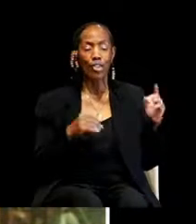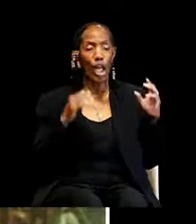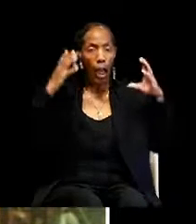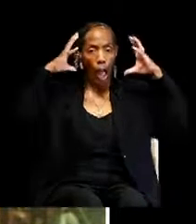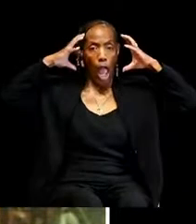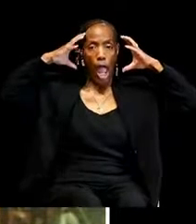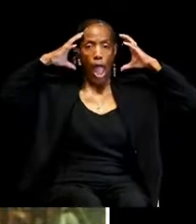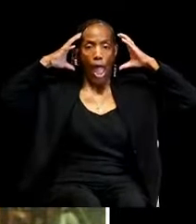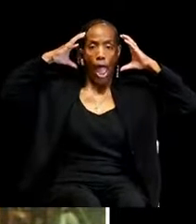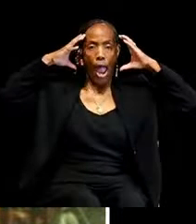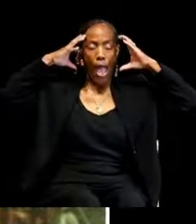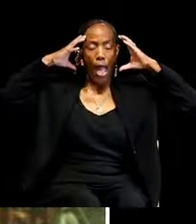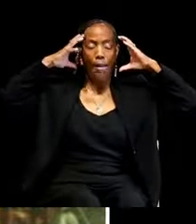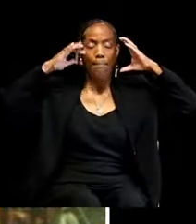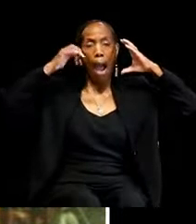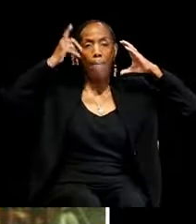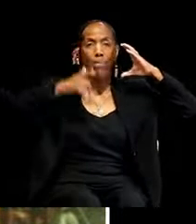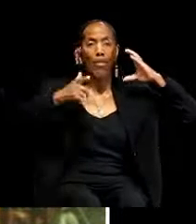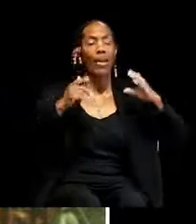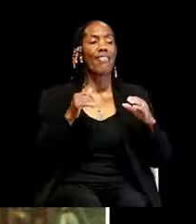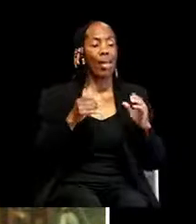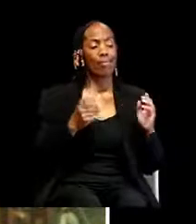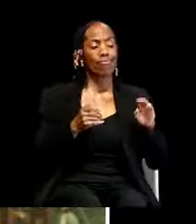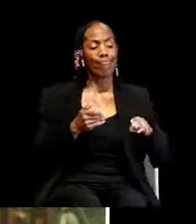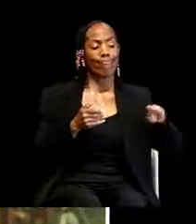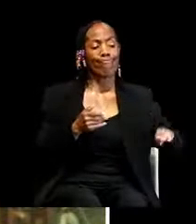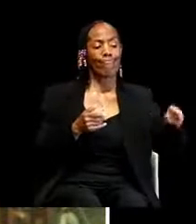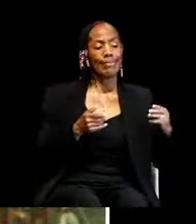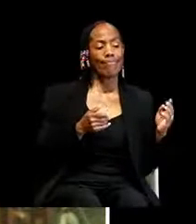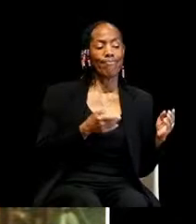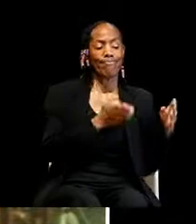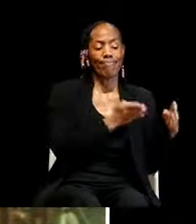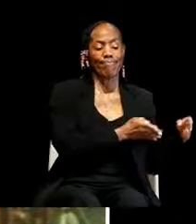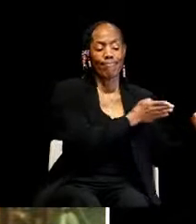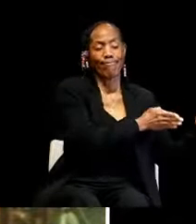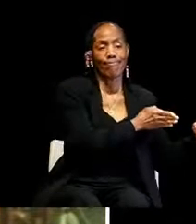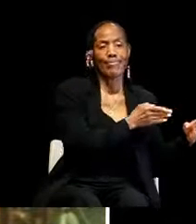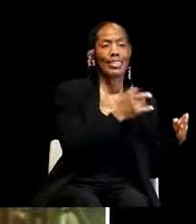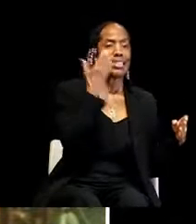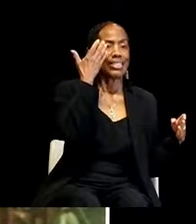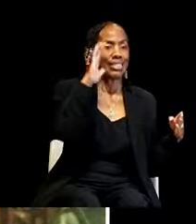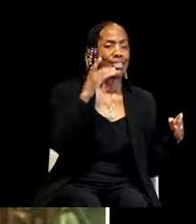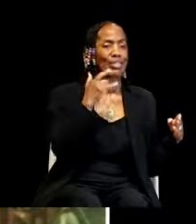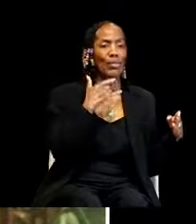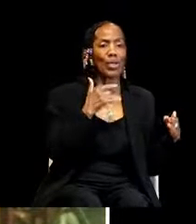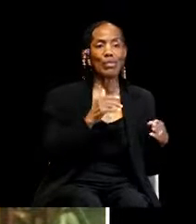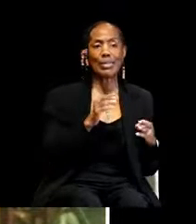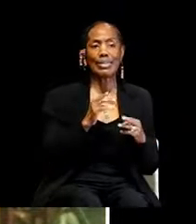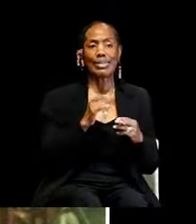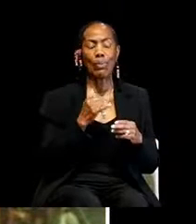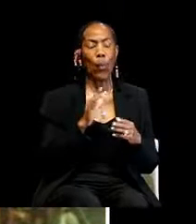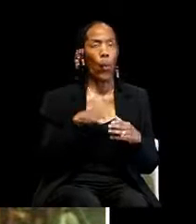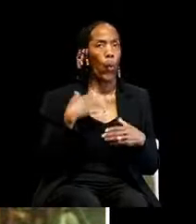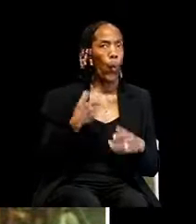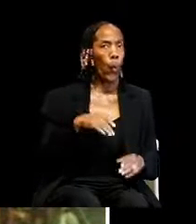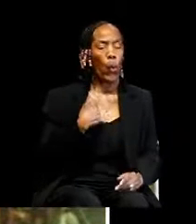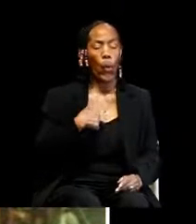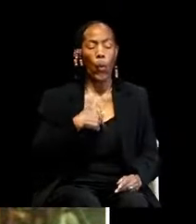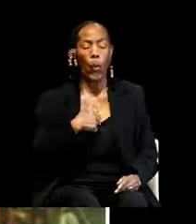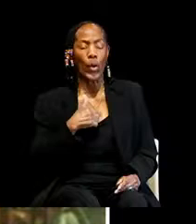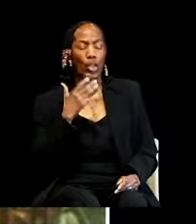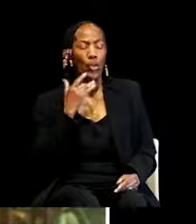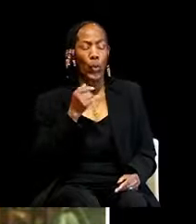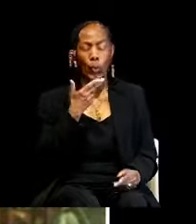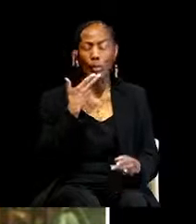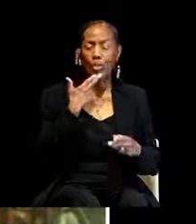right? And those are my cousins, right? And you could tell we were up to something that day, but we just knew we were cute with our denim